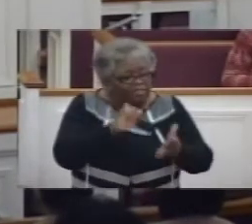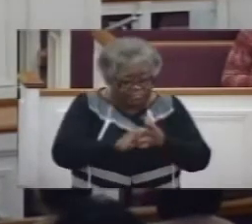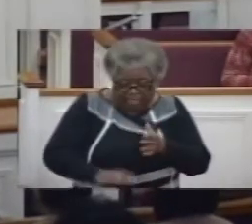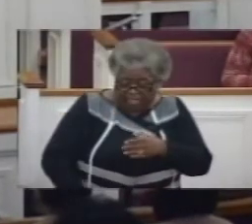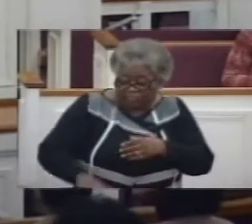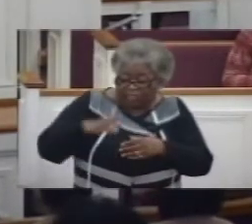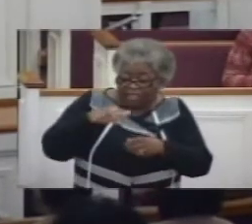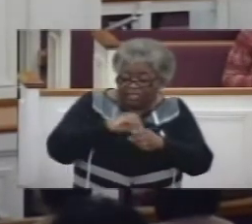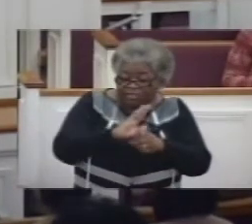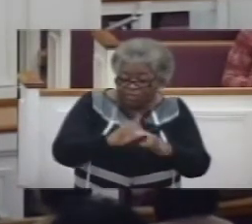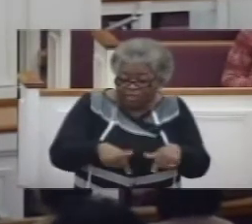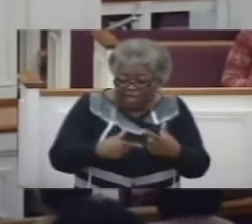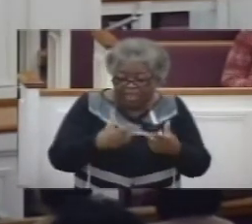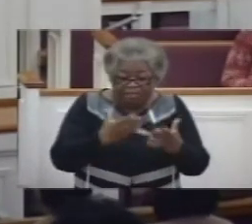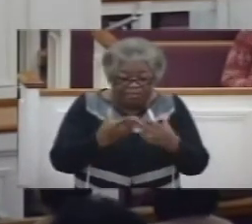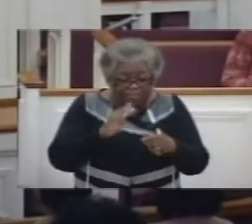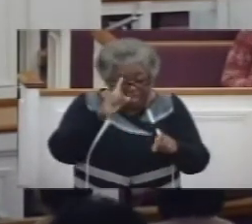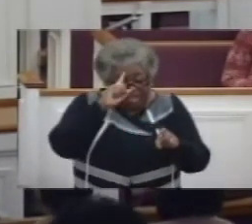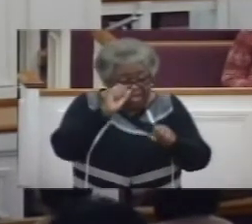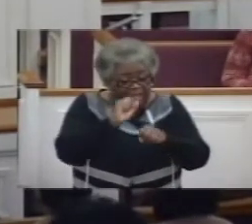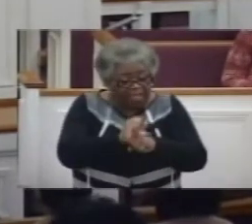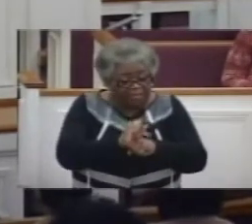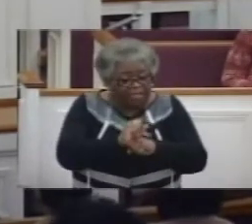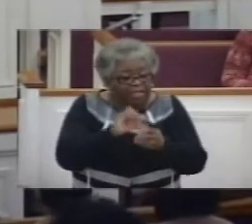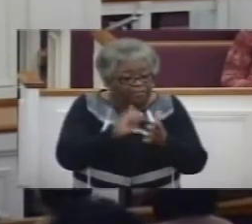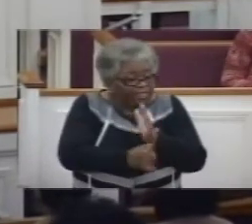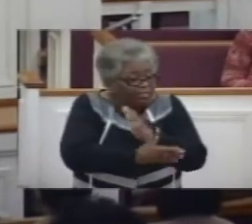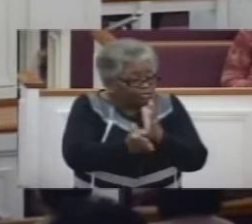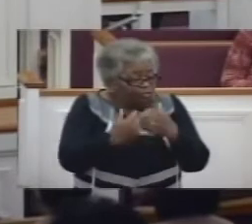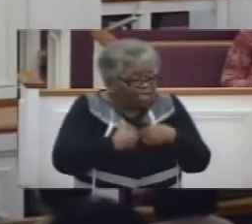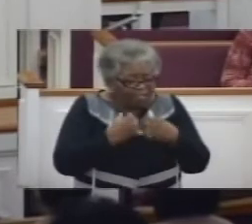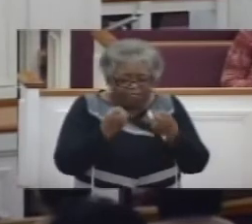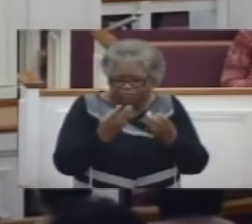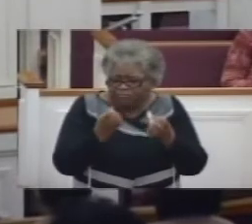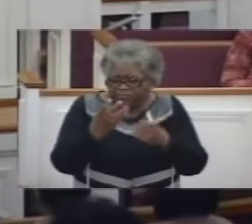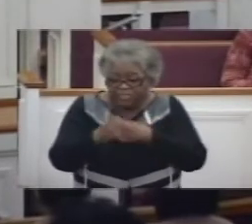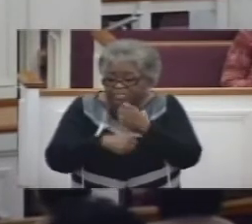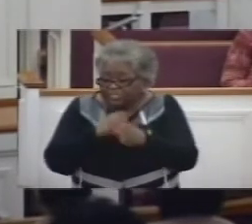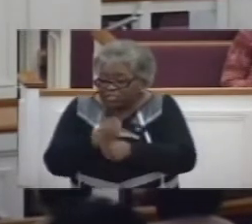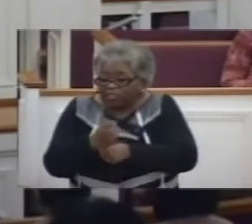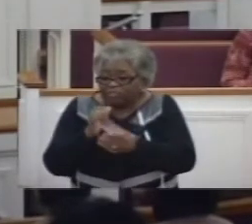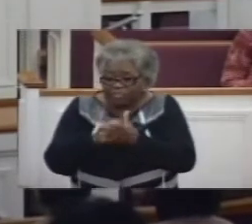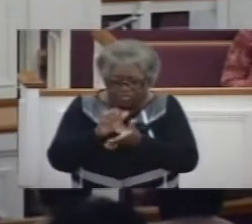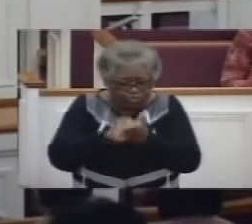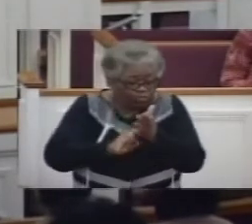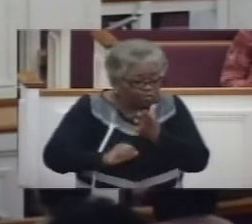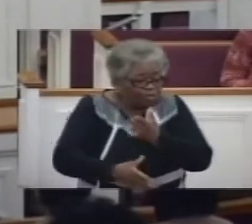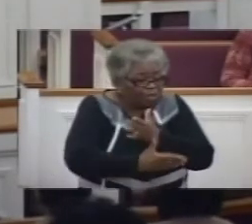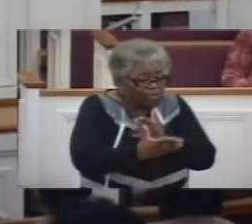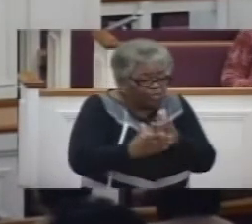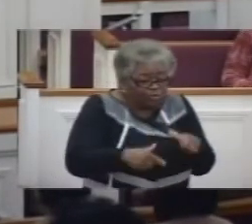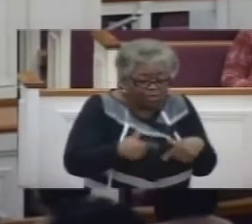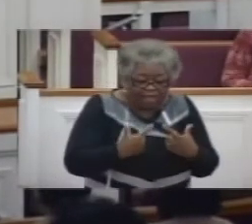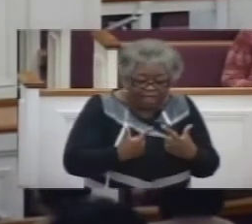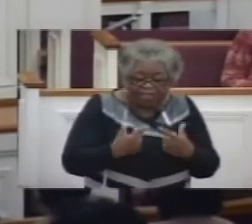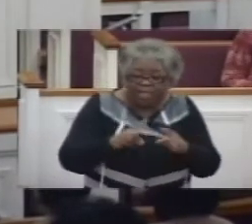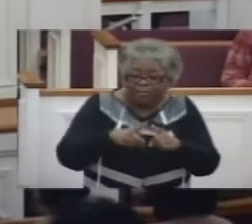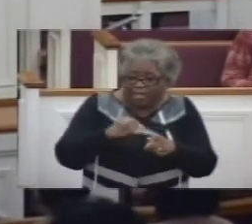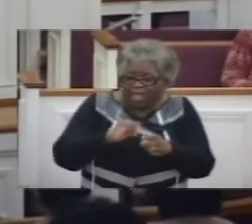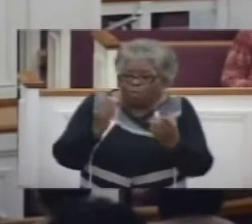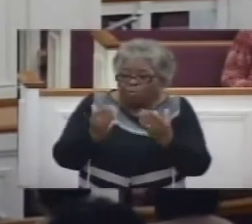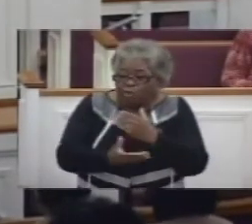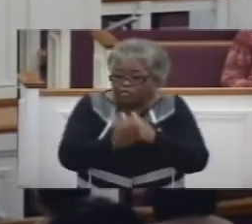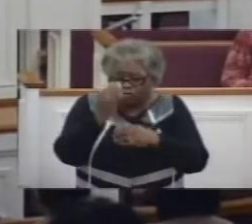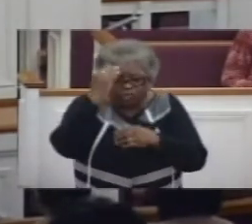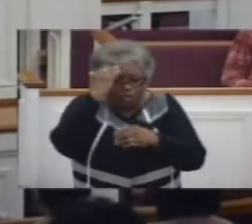giant in your life can be a habit that you've had for years that's destroying your life. But I want